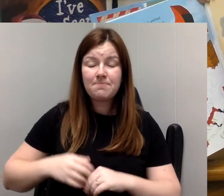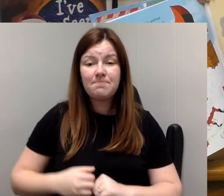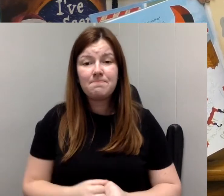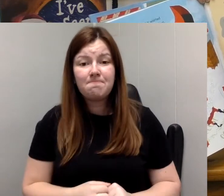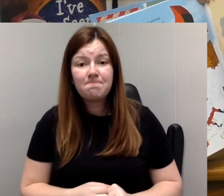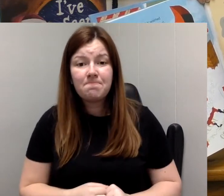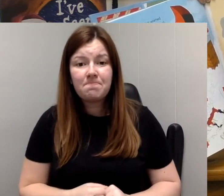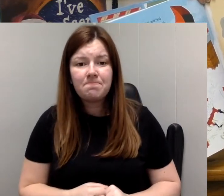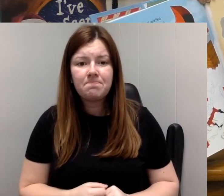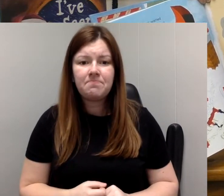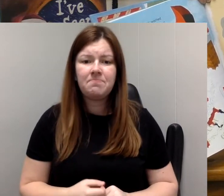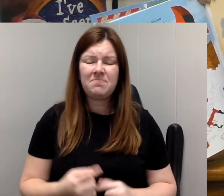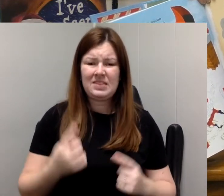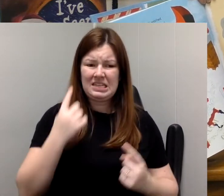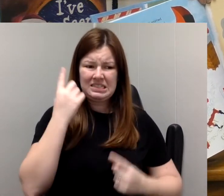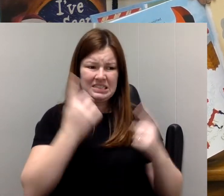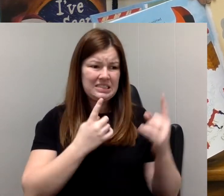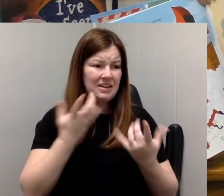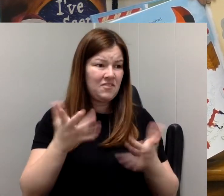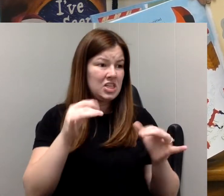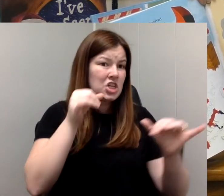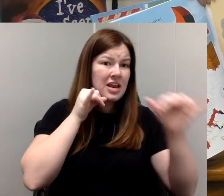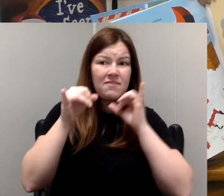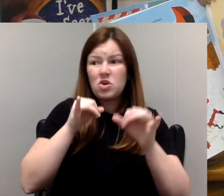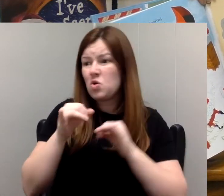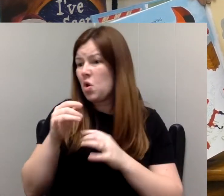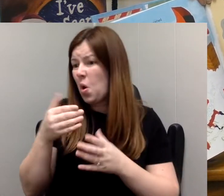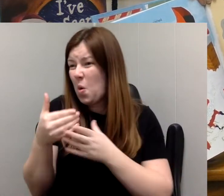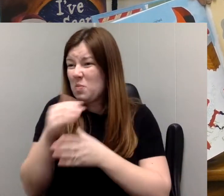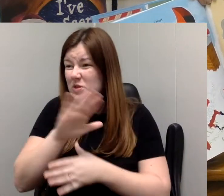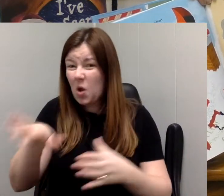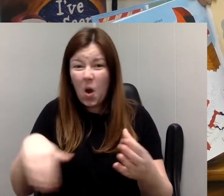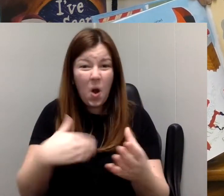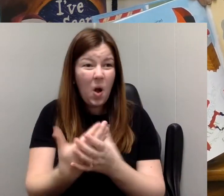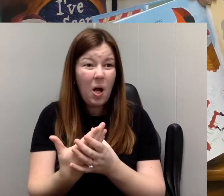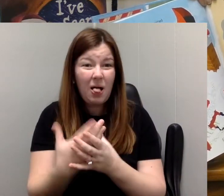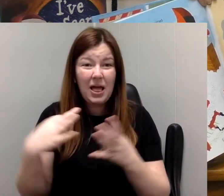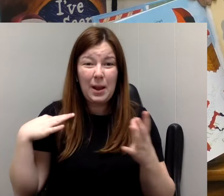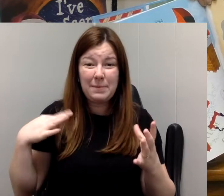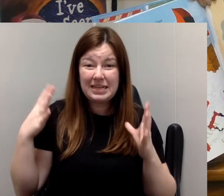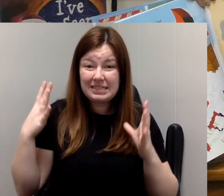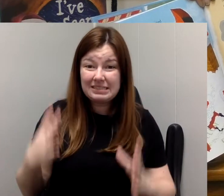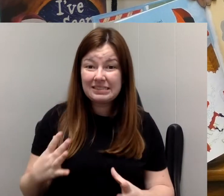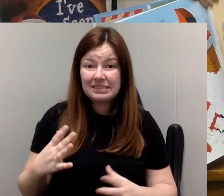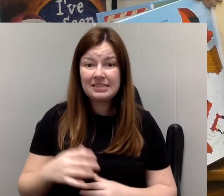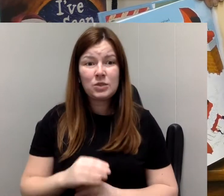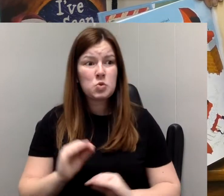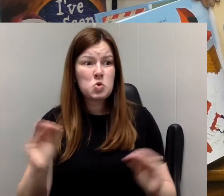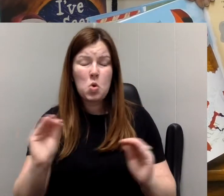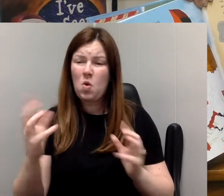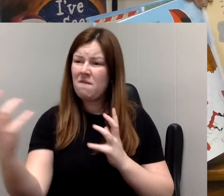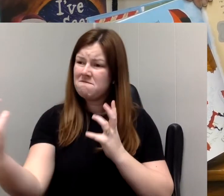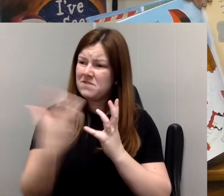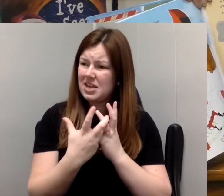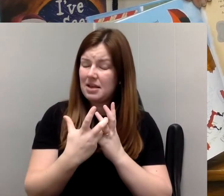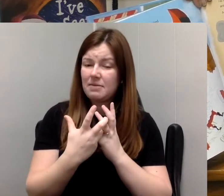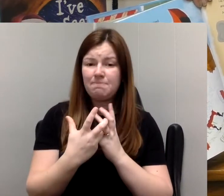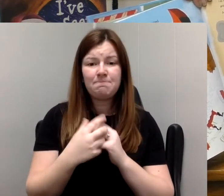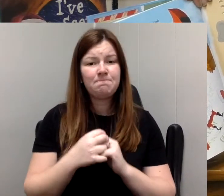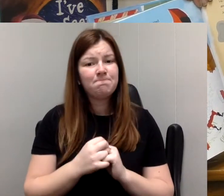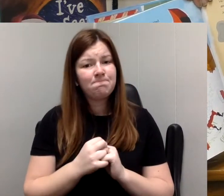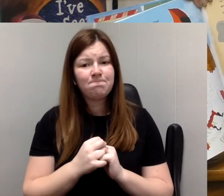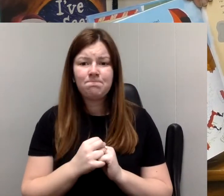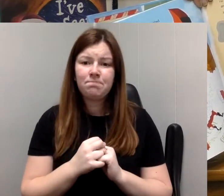He had considered almost all applicants, and no animals had met all the job requirements. And there